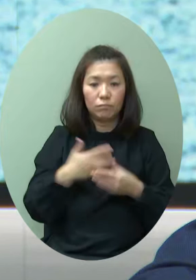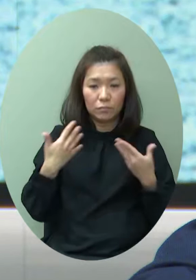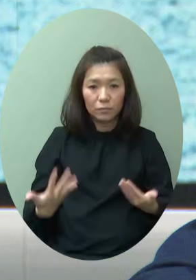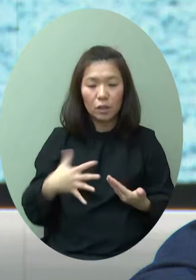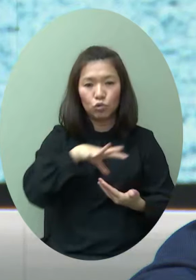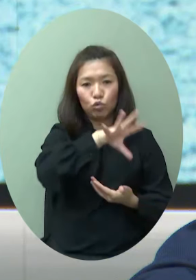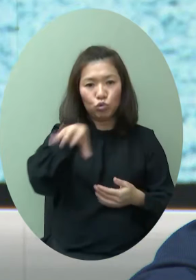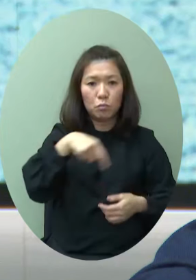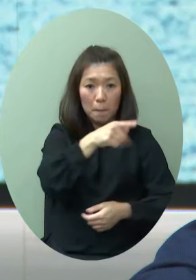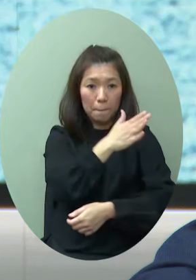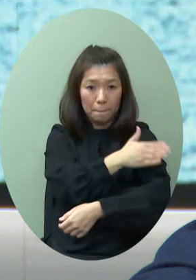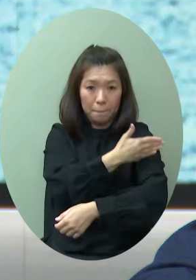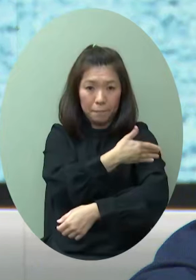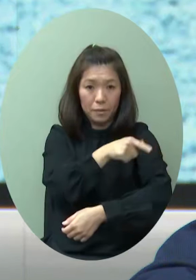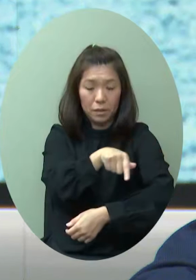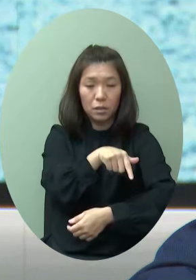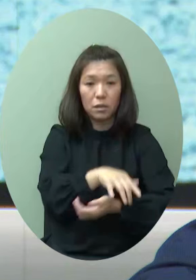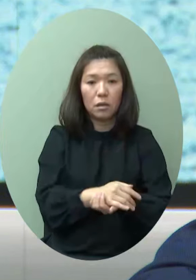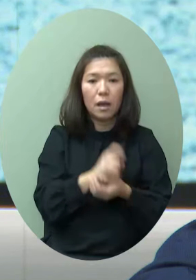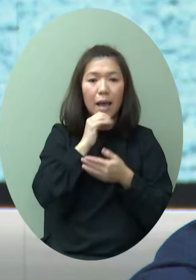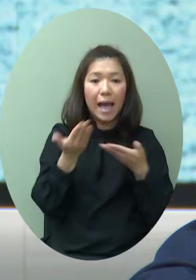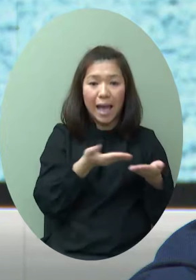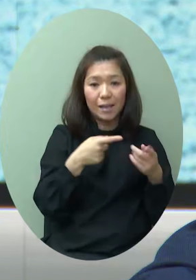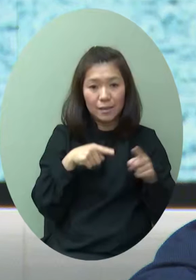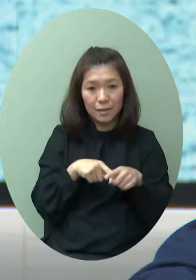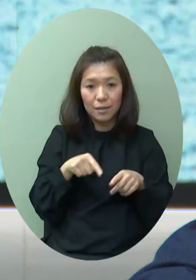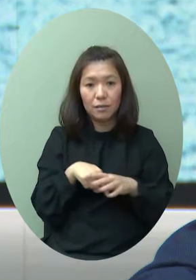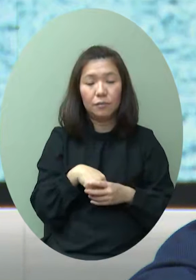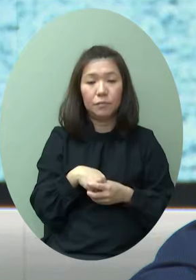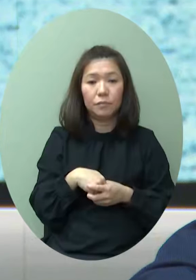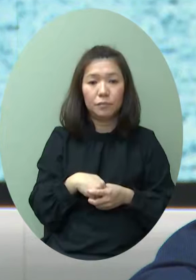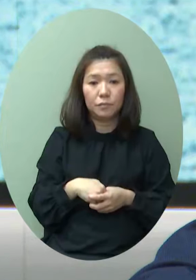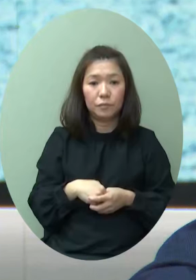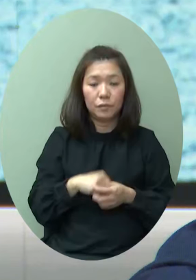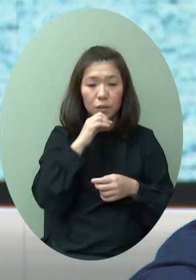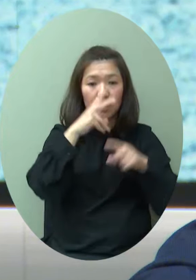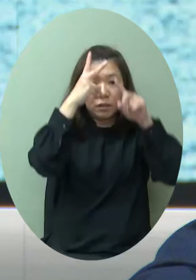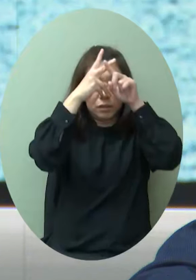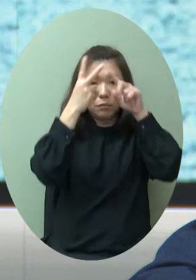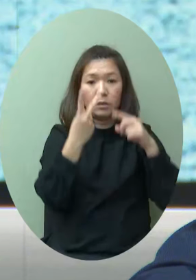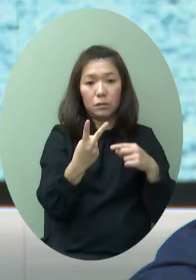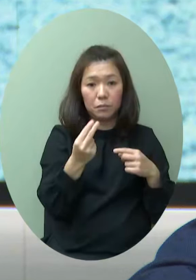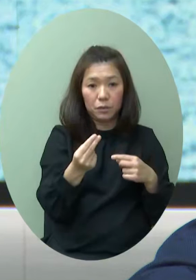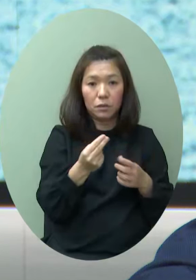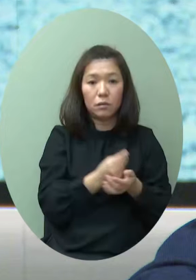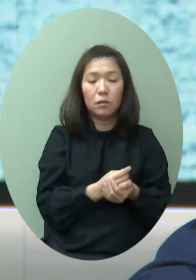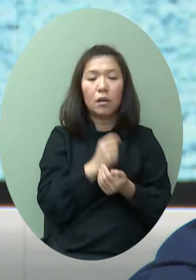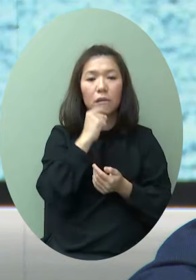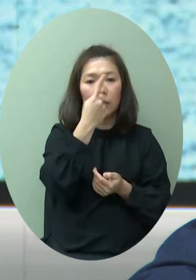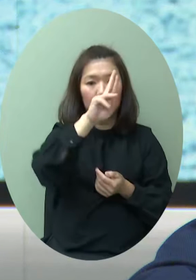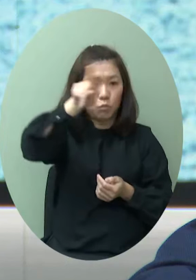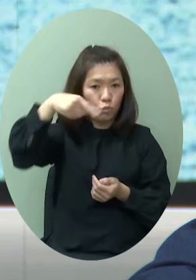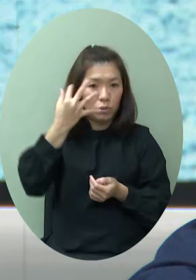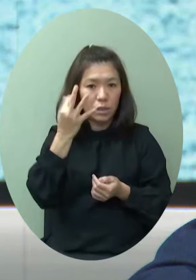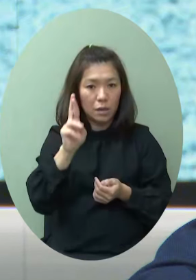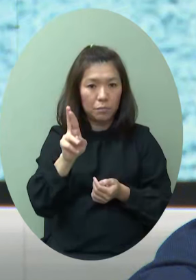restaurant from 1 p.m. to 3 p.m. on the 27th of December as close contacts. So far,